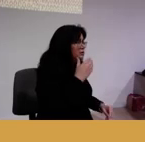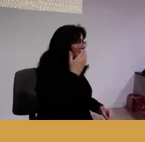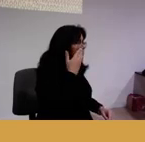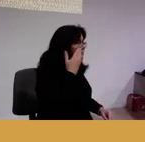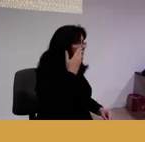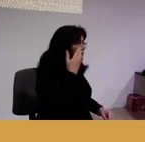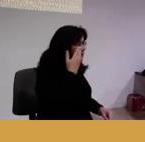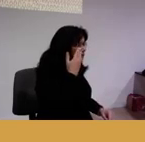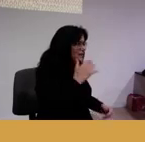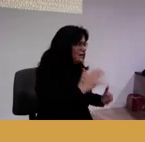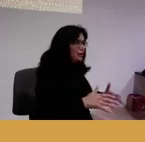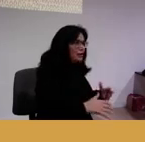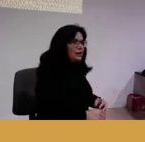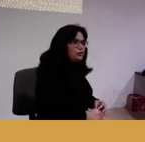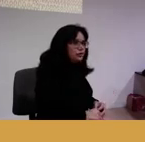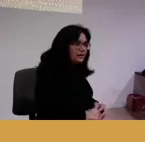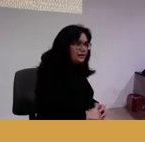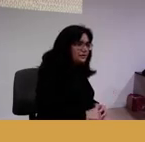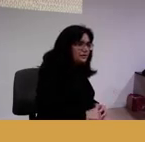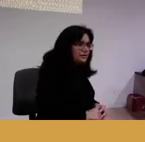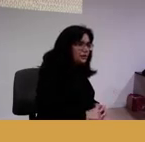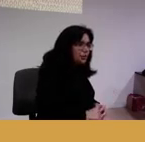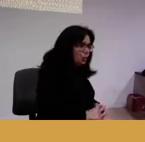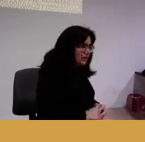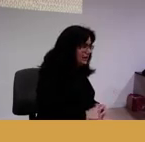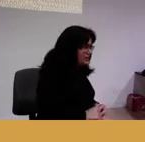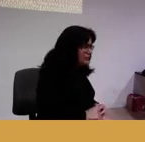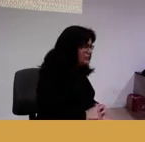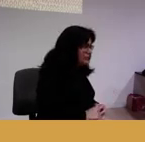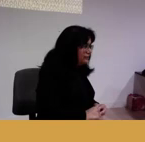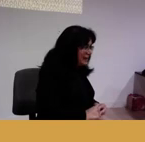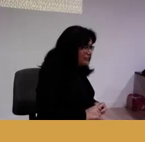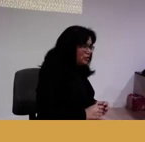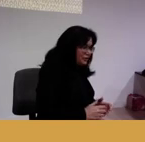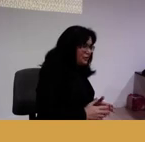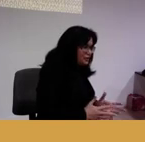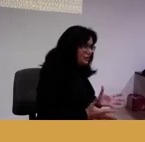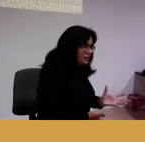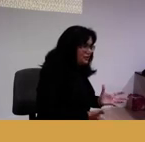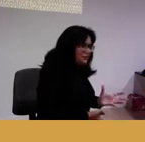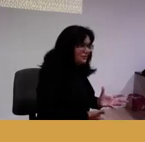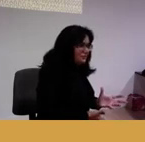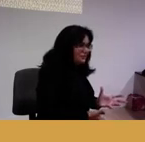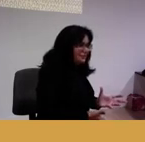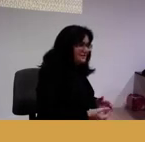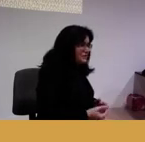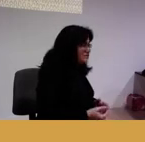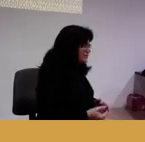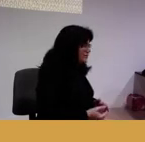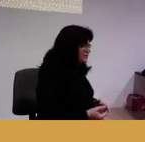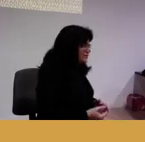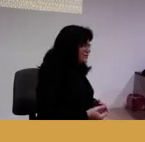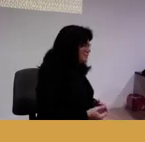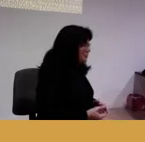then surely in our own country, we can have Aboriginal and Torres Strait Islander